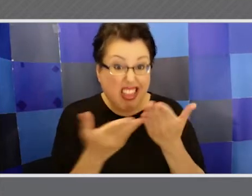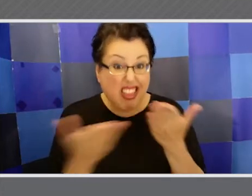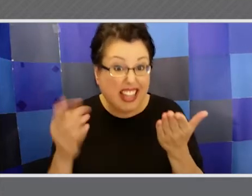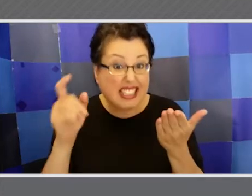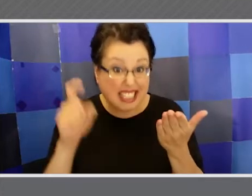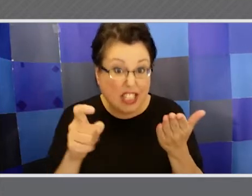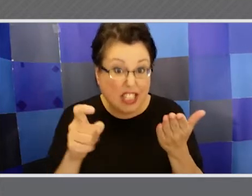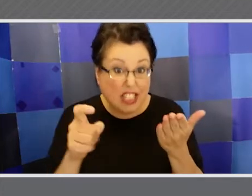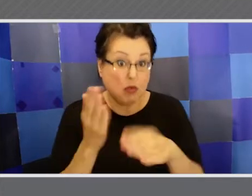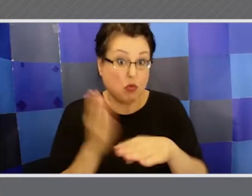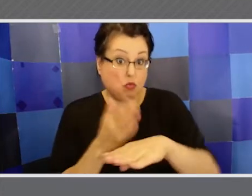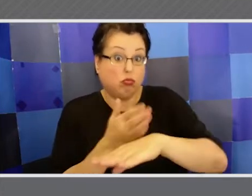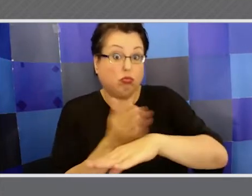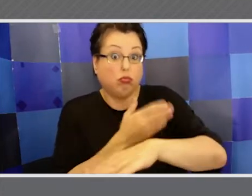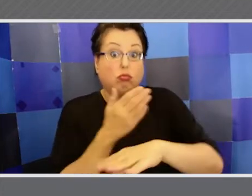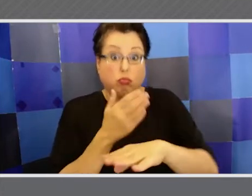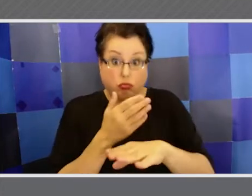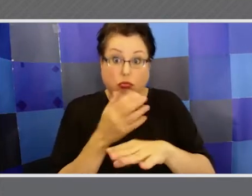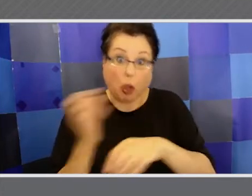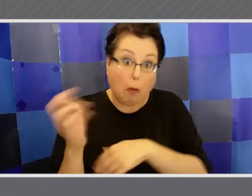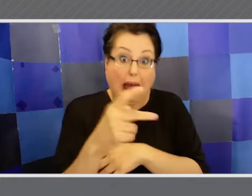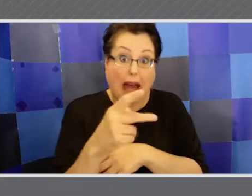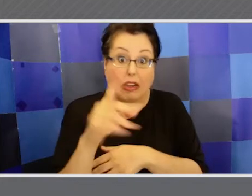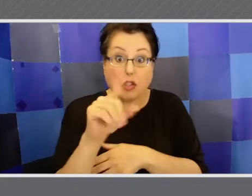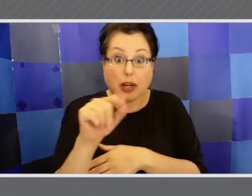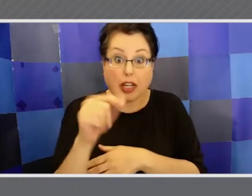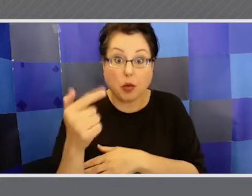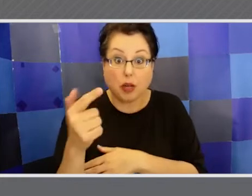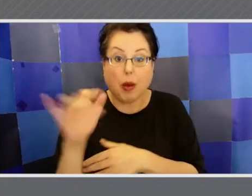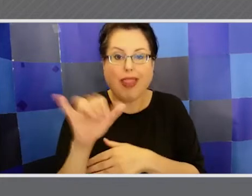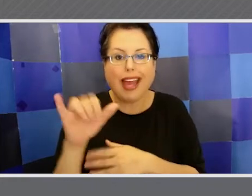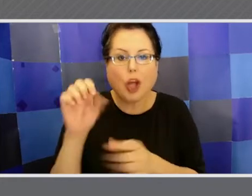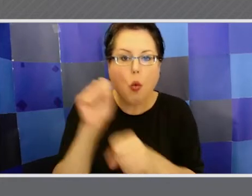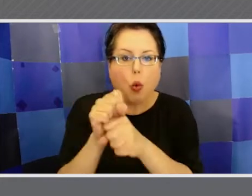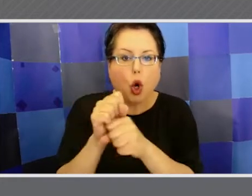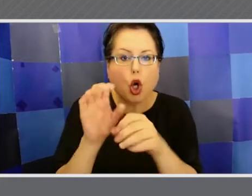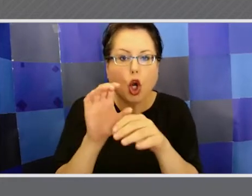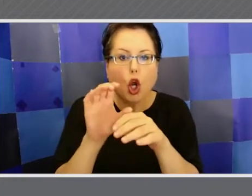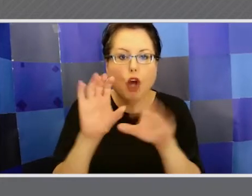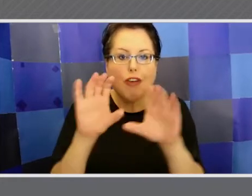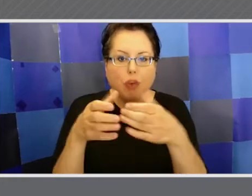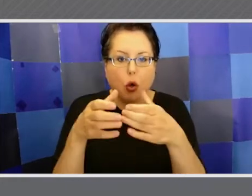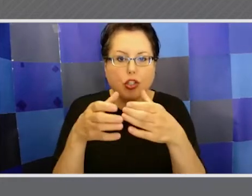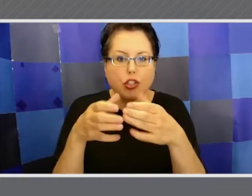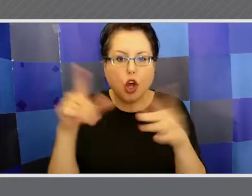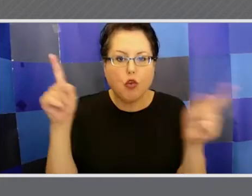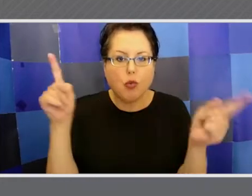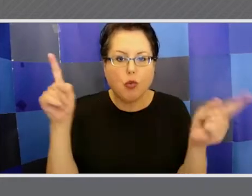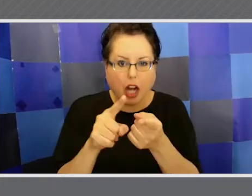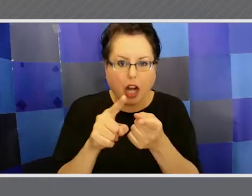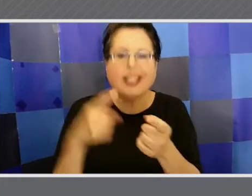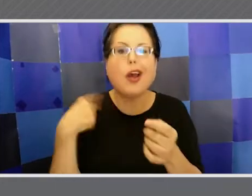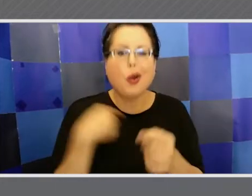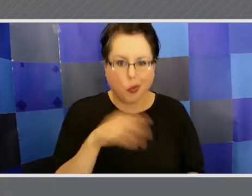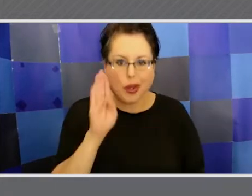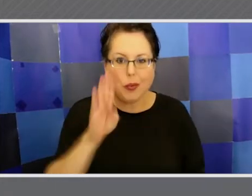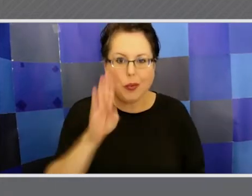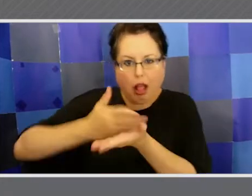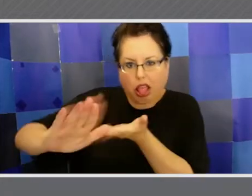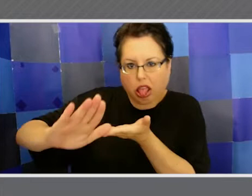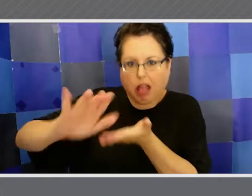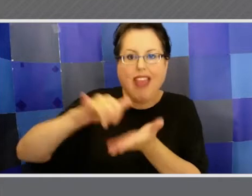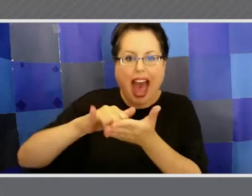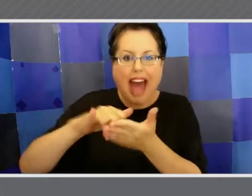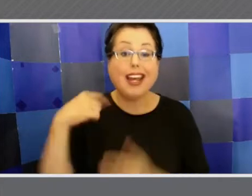restored in the 2021 budget. For example, that workforce reduction line will be eliminated. and we will shore up the operating